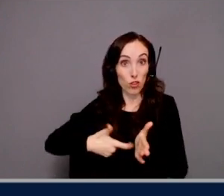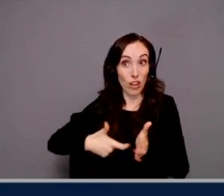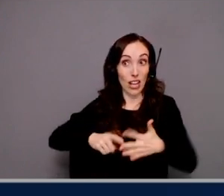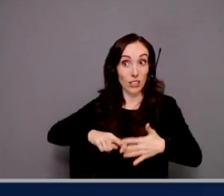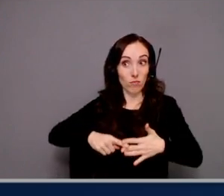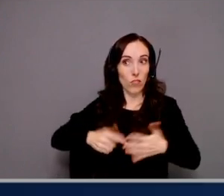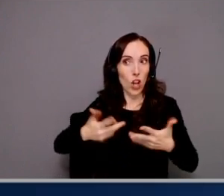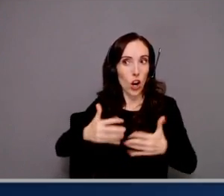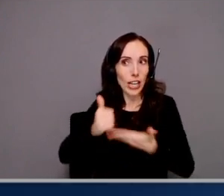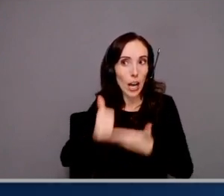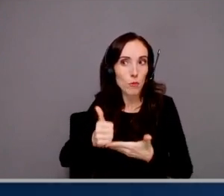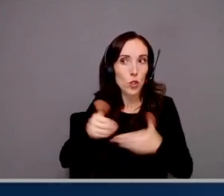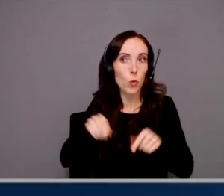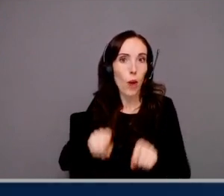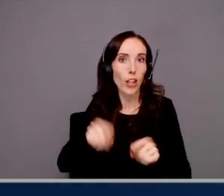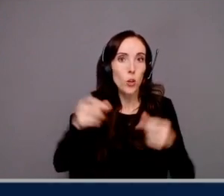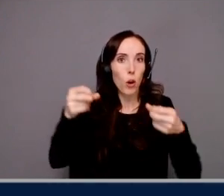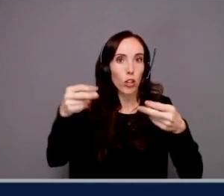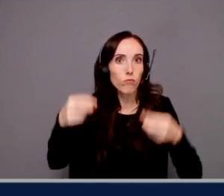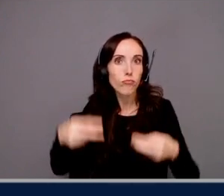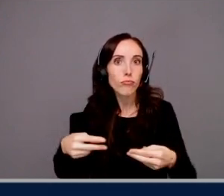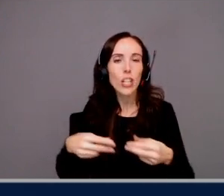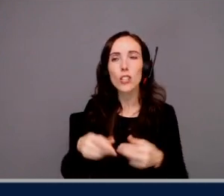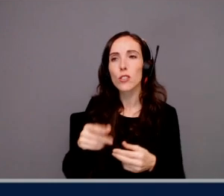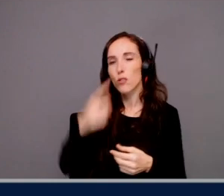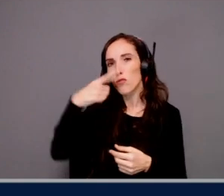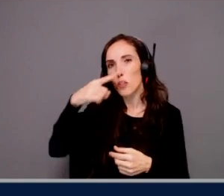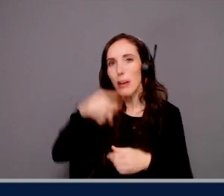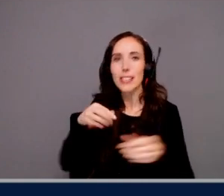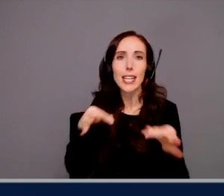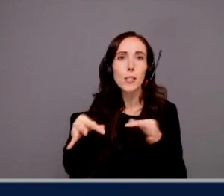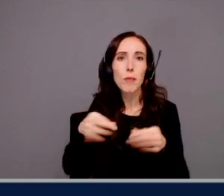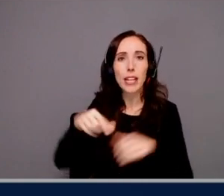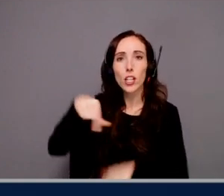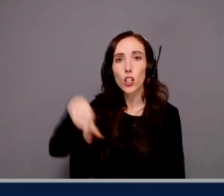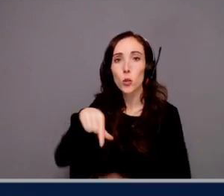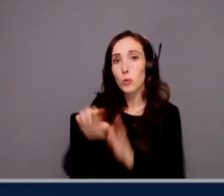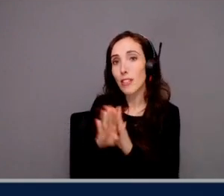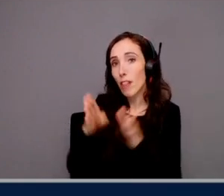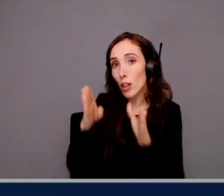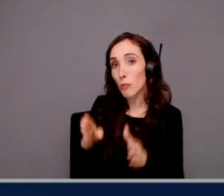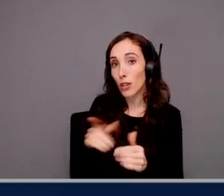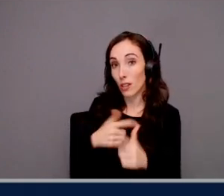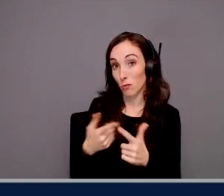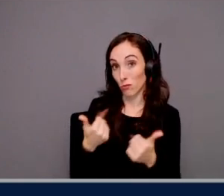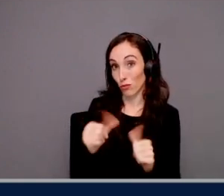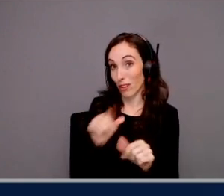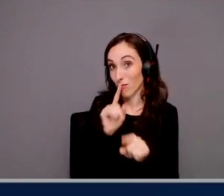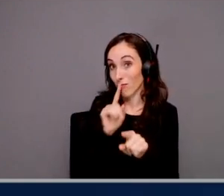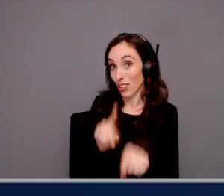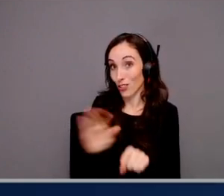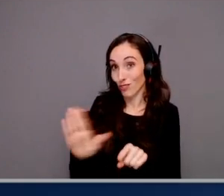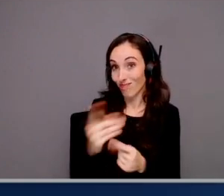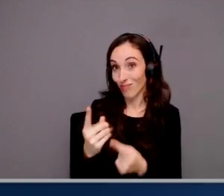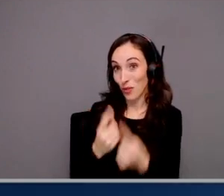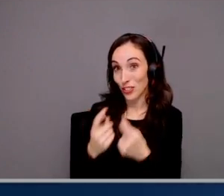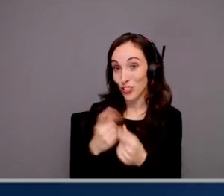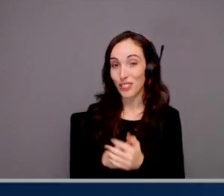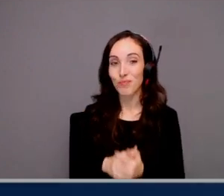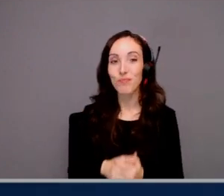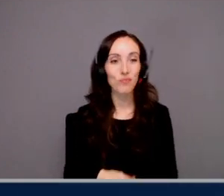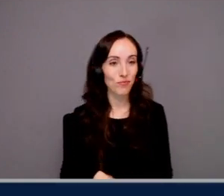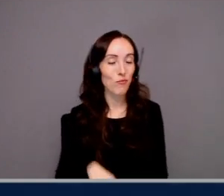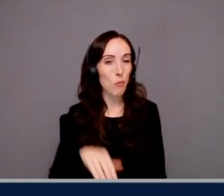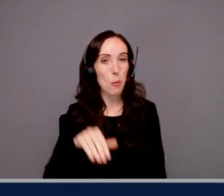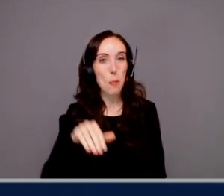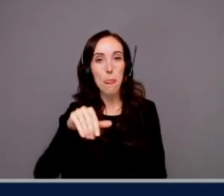already writing. So give us that high level of Q Developer and let's see if we can answer that question. Sure. Mani, go ahead. Yeah. So Amazon Q Developer,